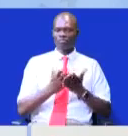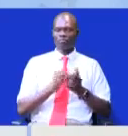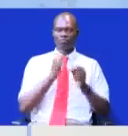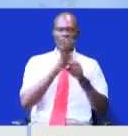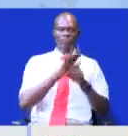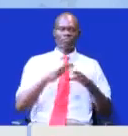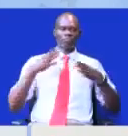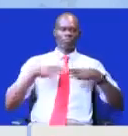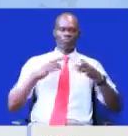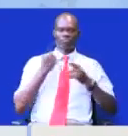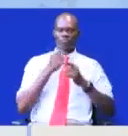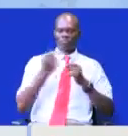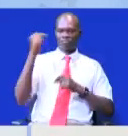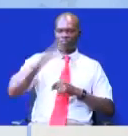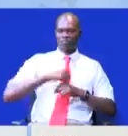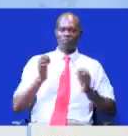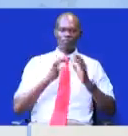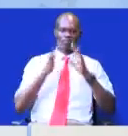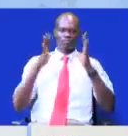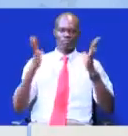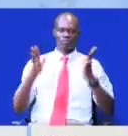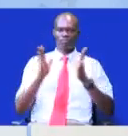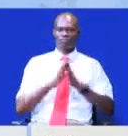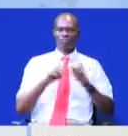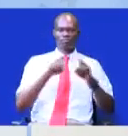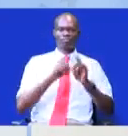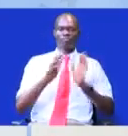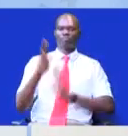ne jogo mabiro yuoro e nyasi makamano ni